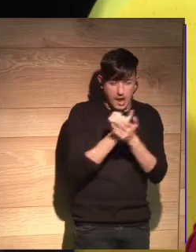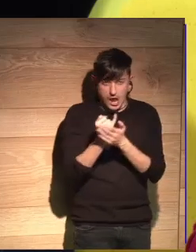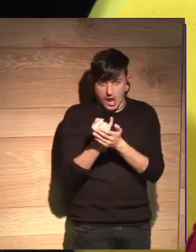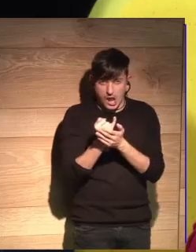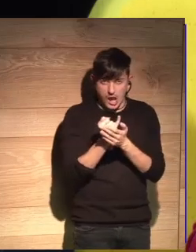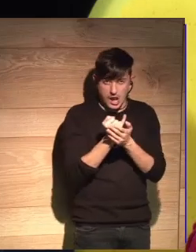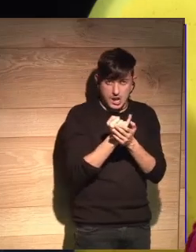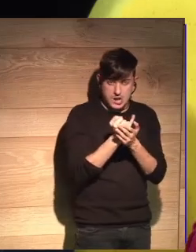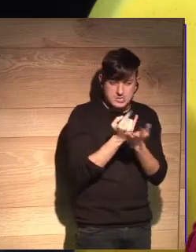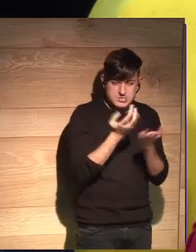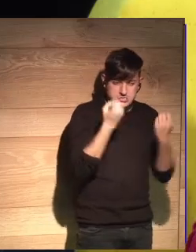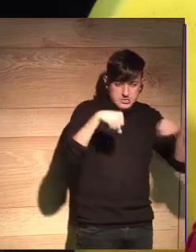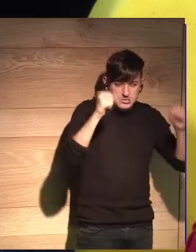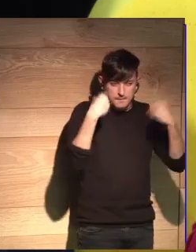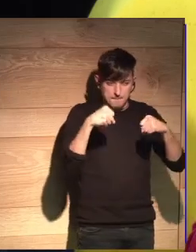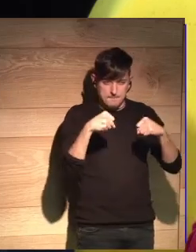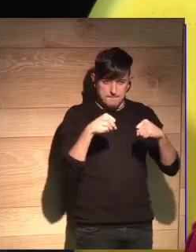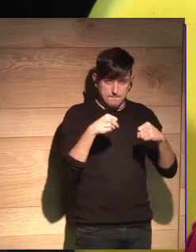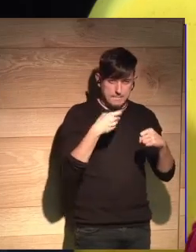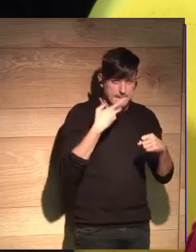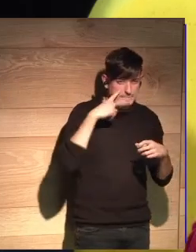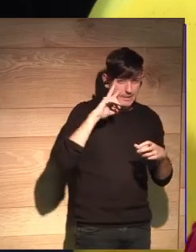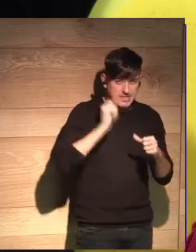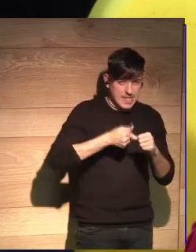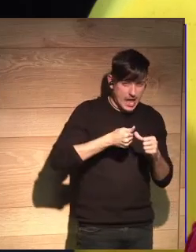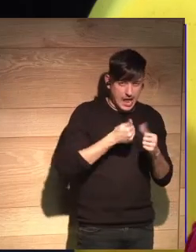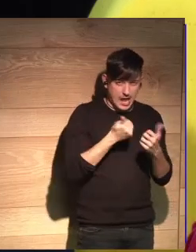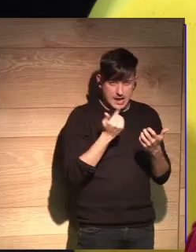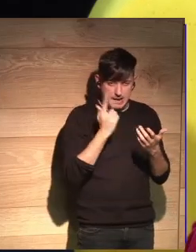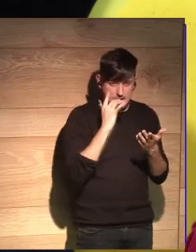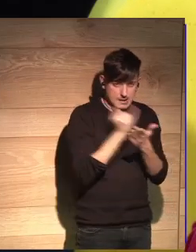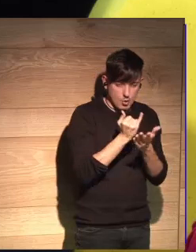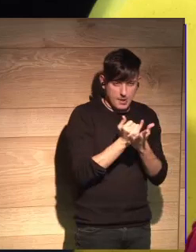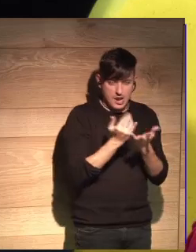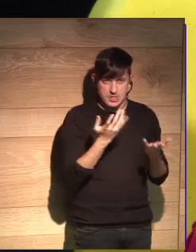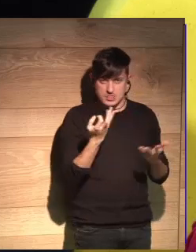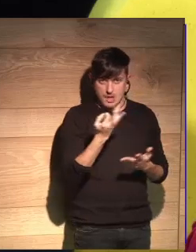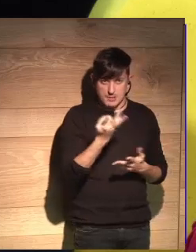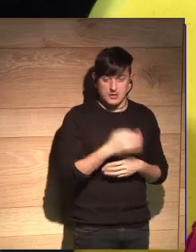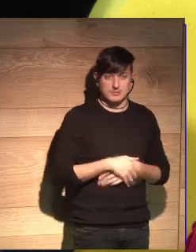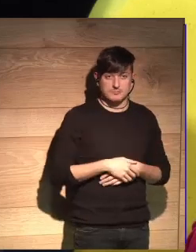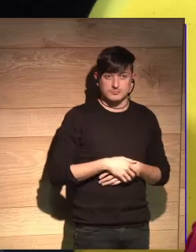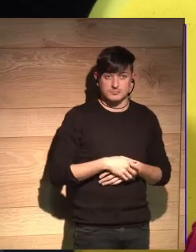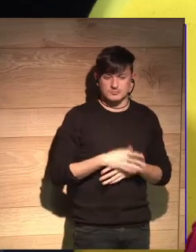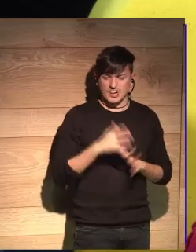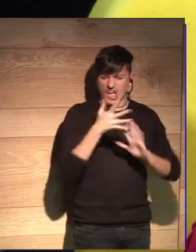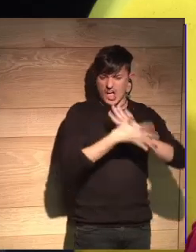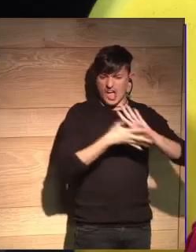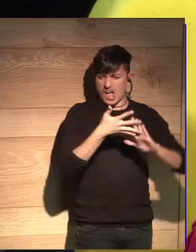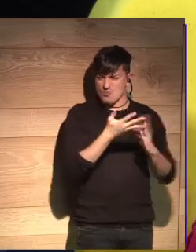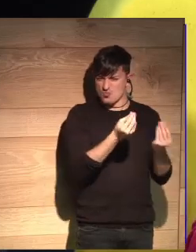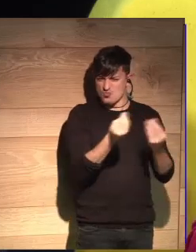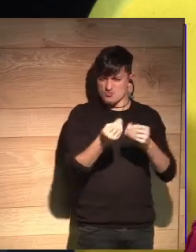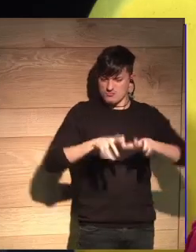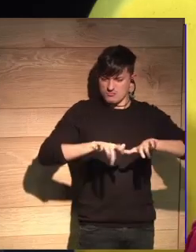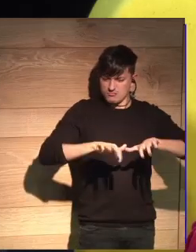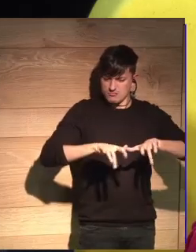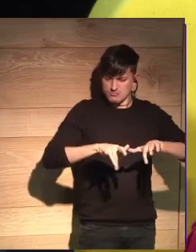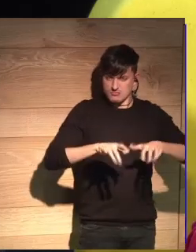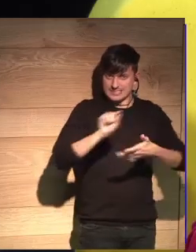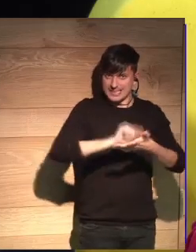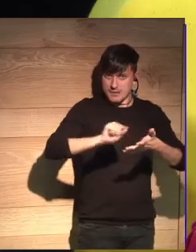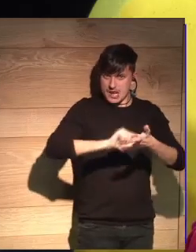as important as we used to. We had a wonderful conversation about typewriting. And I have hardly used a typewriter, and I'm in awe of